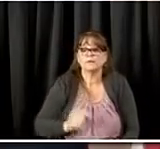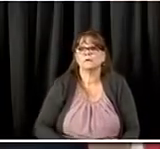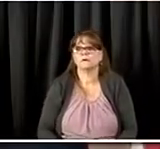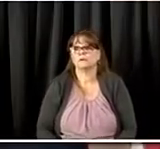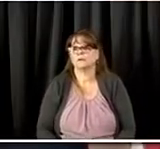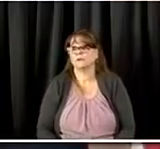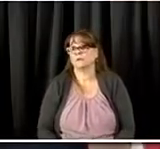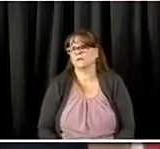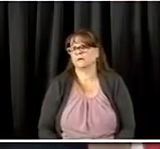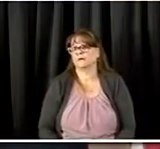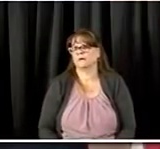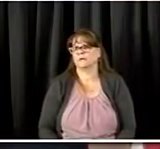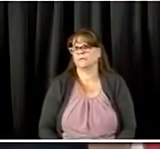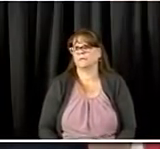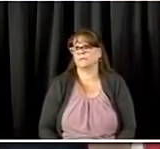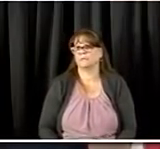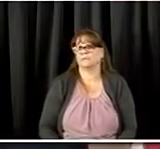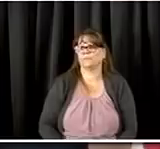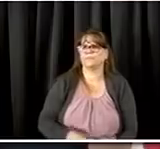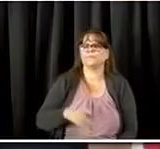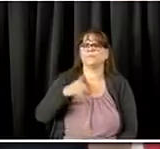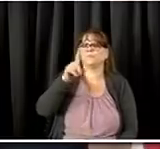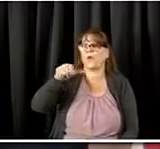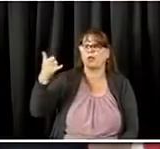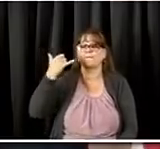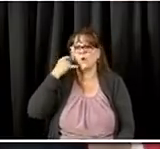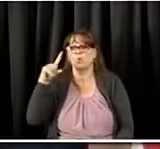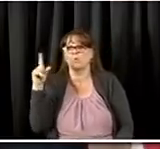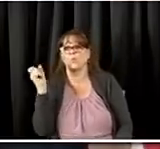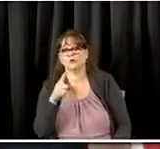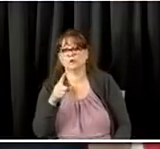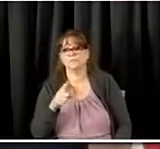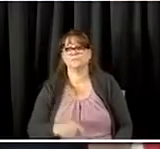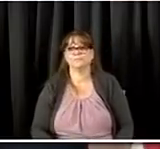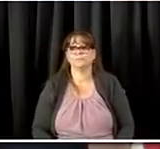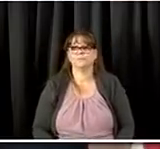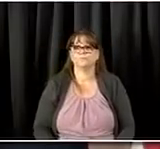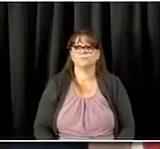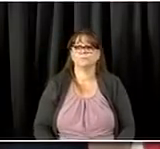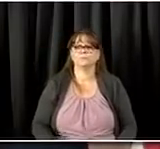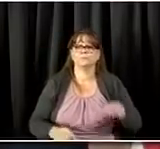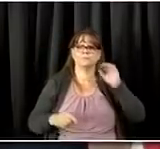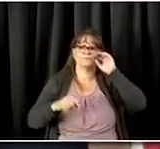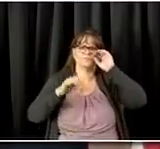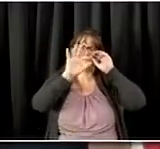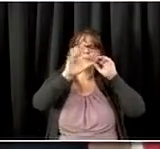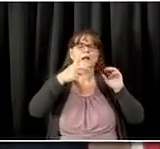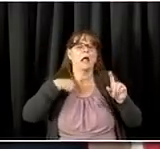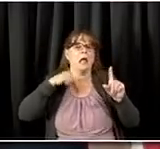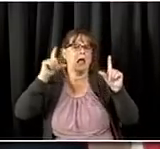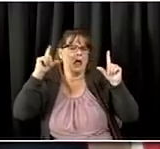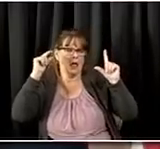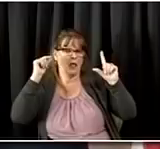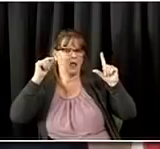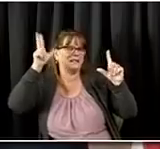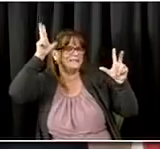Hi, Governor. Stephen Tubbs, KNUS. I want to play devil's advocate if I can. And you've said a couple of